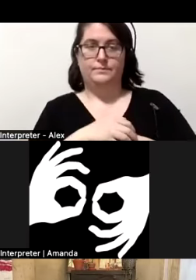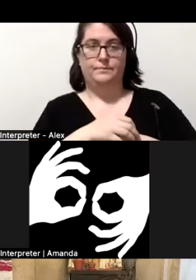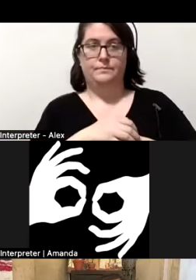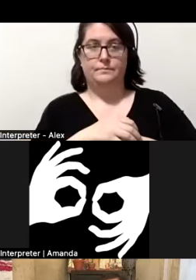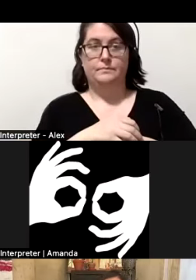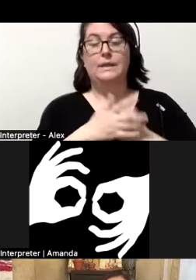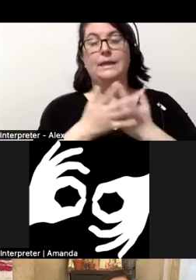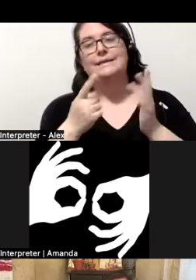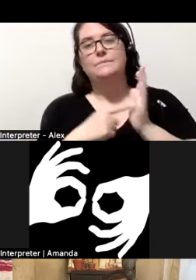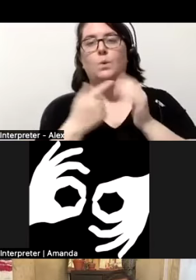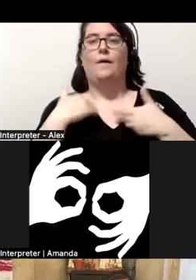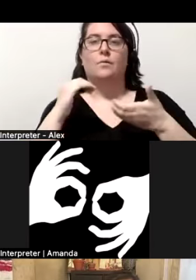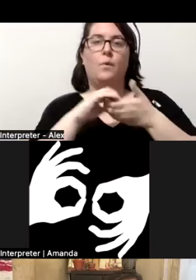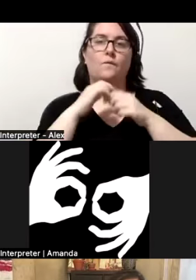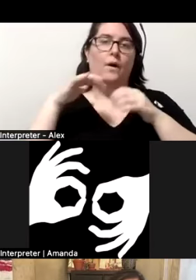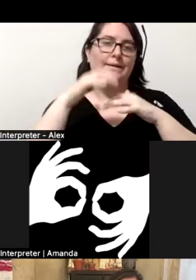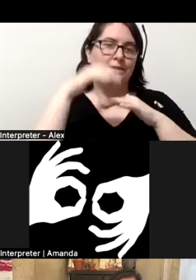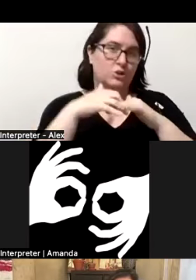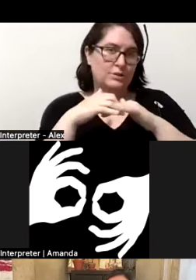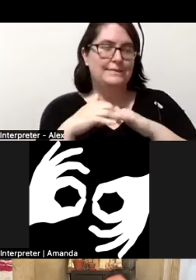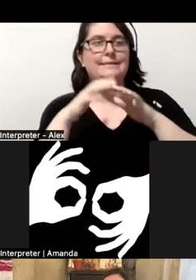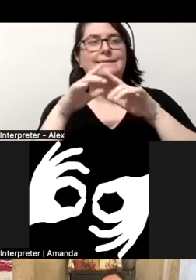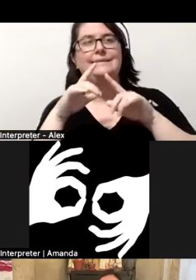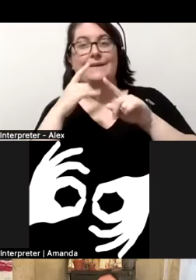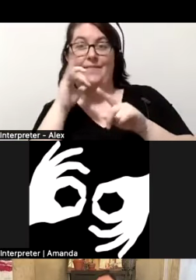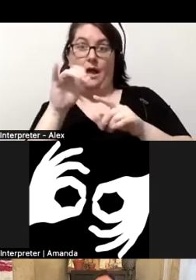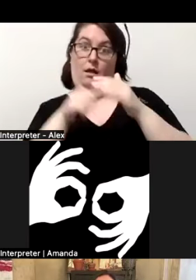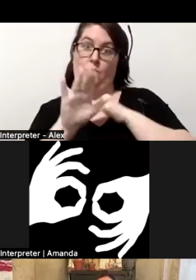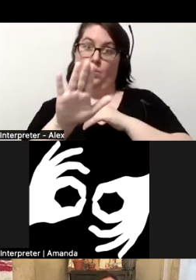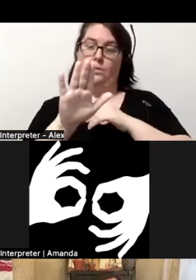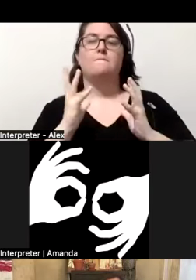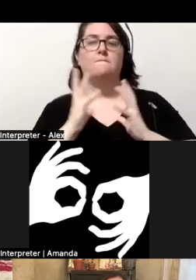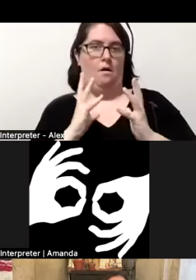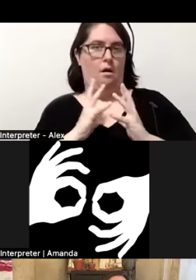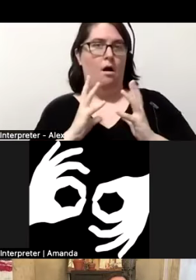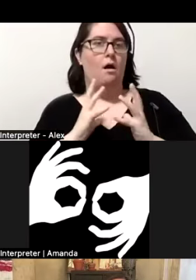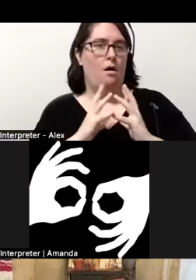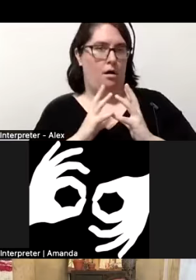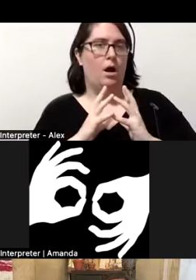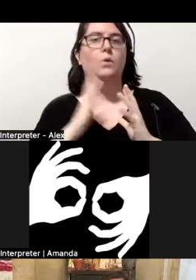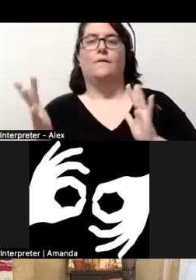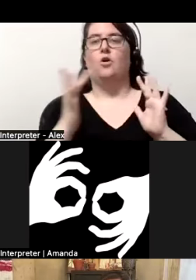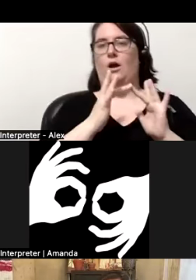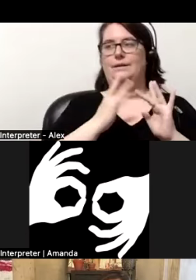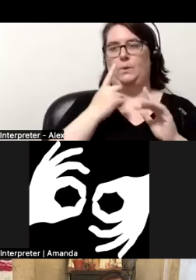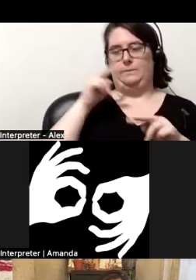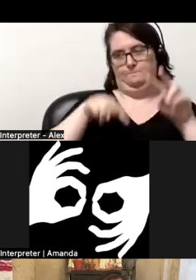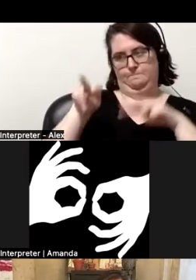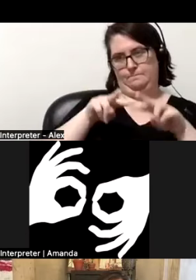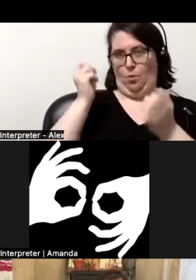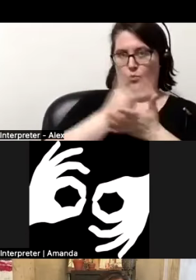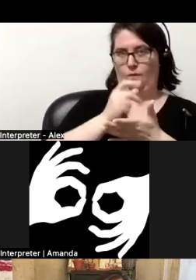Indigenous agency, again, at the discretion of the KAC and the city. So if you think you might fall into that category, please reach out to us and we can assess.